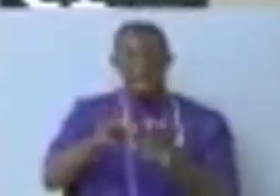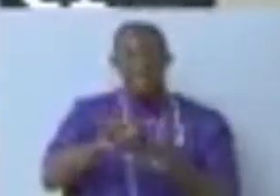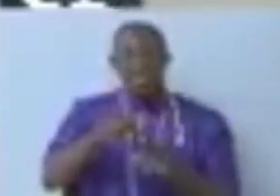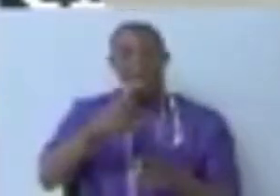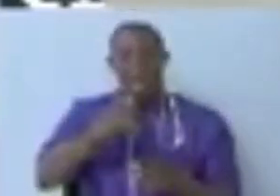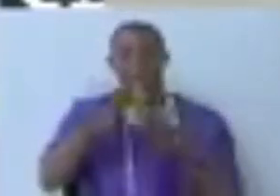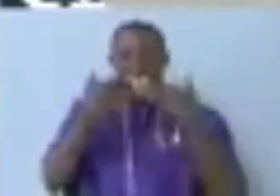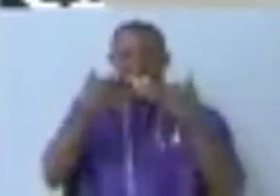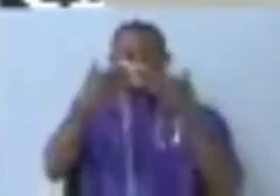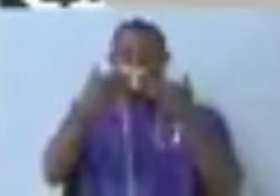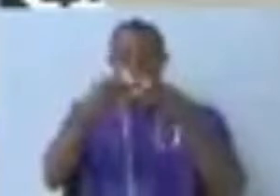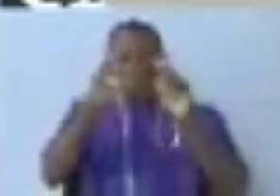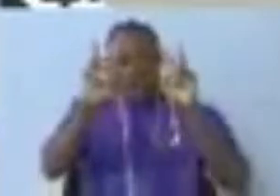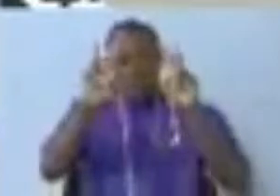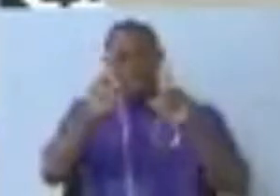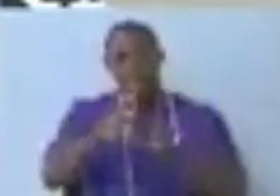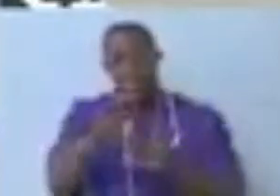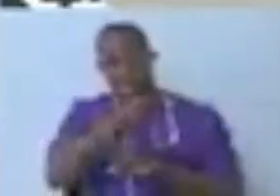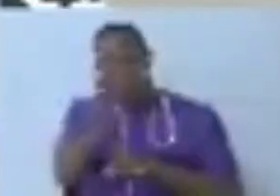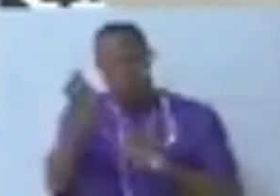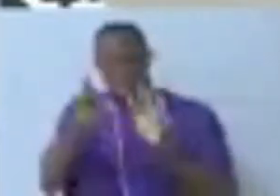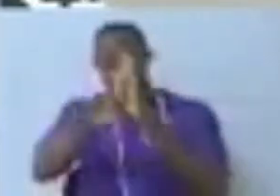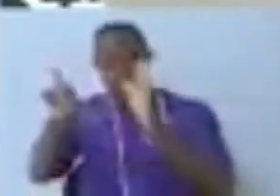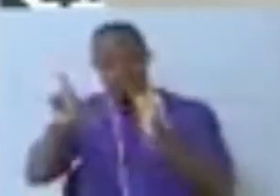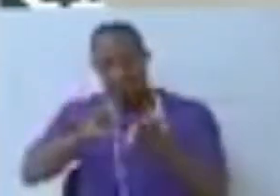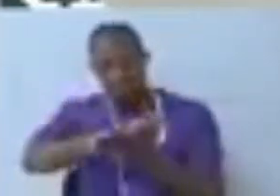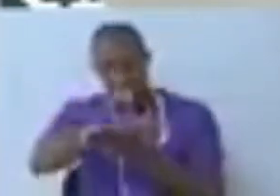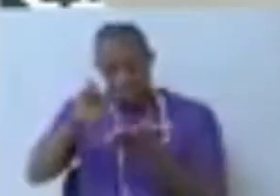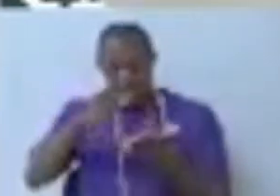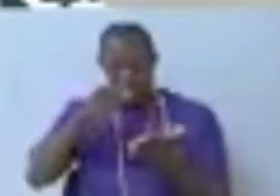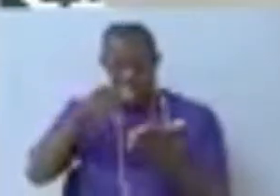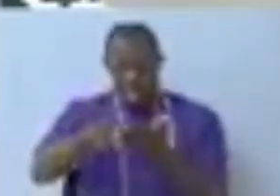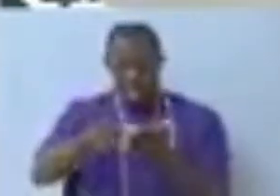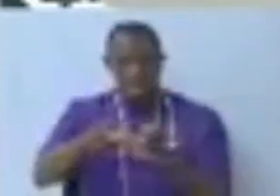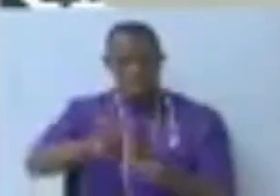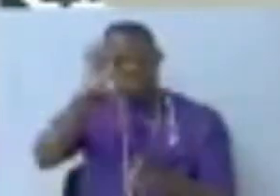him warrants will be signed by himself.